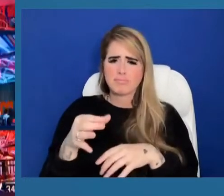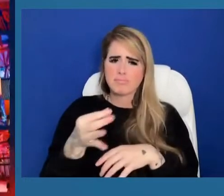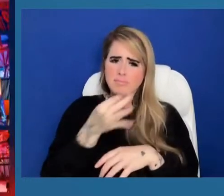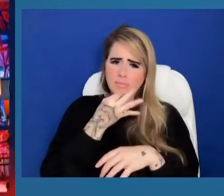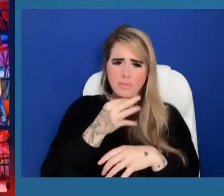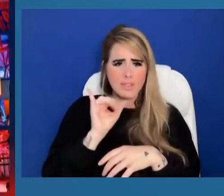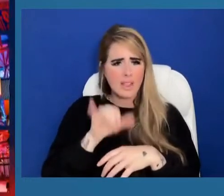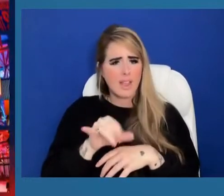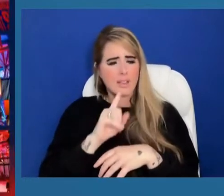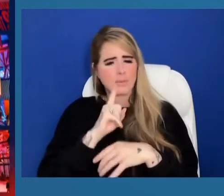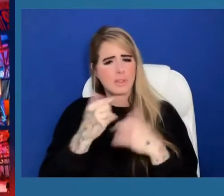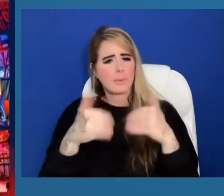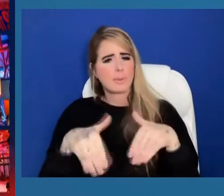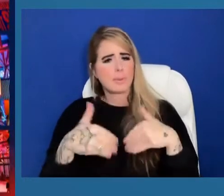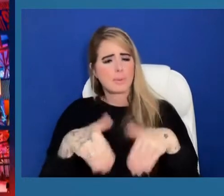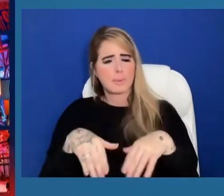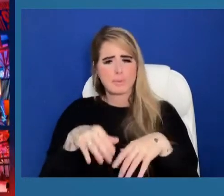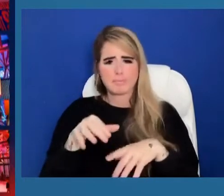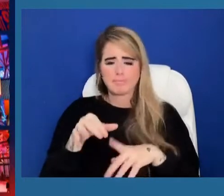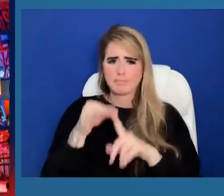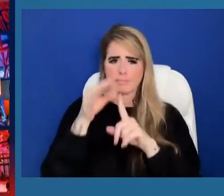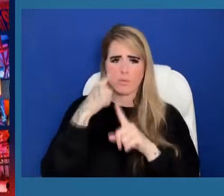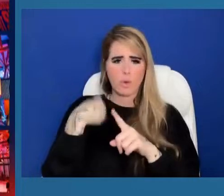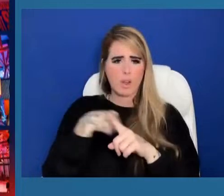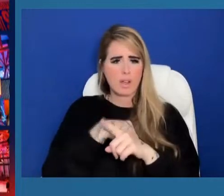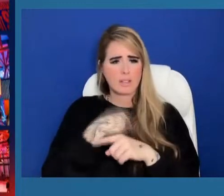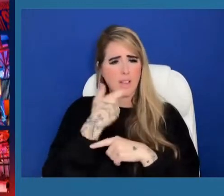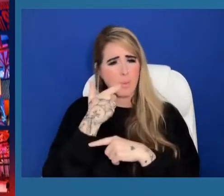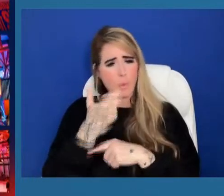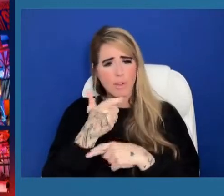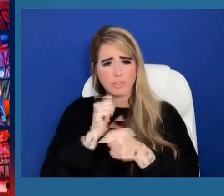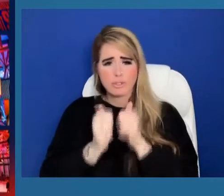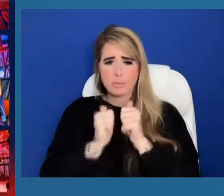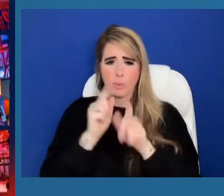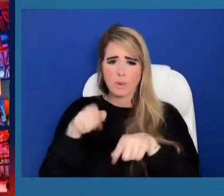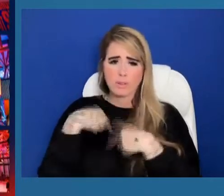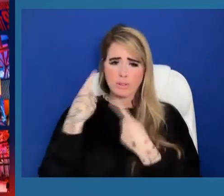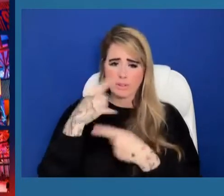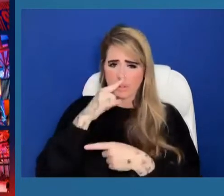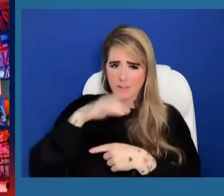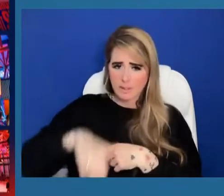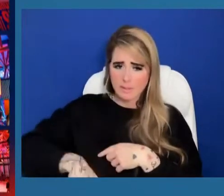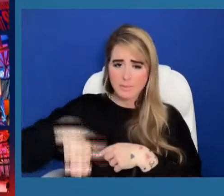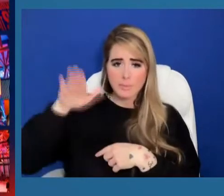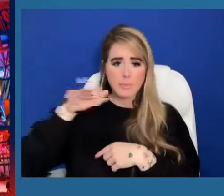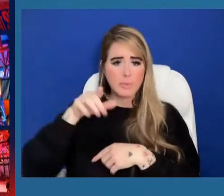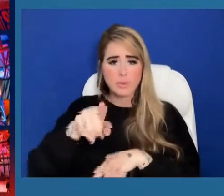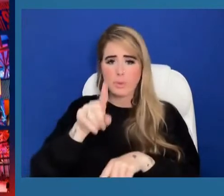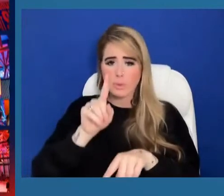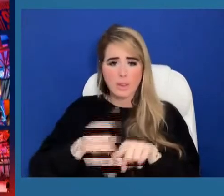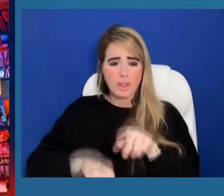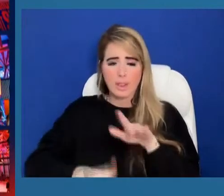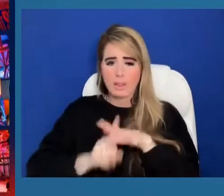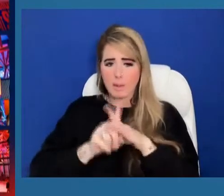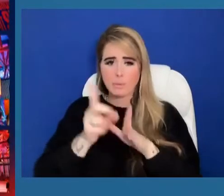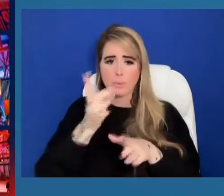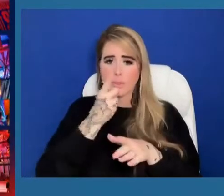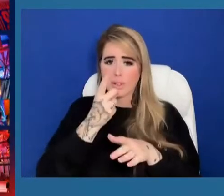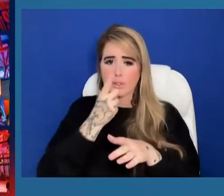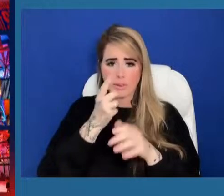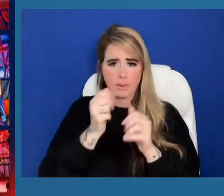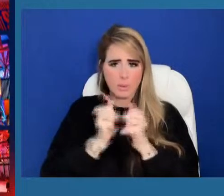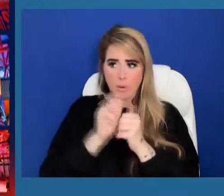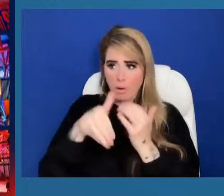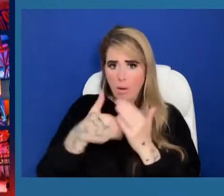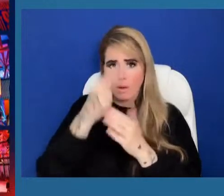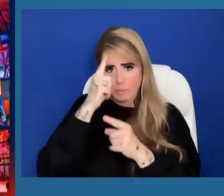right? So I've been watching this sport since I was a little kid. You couldn't come to dinner at the dinner table with all my brothers and my dad